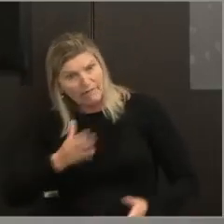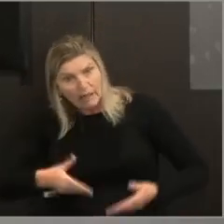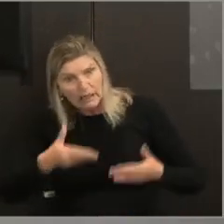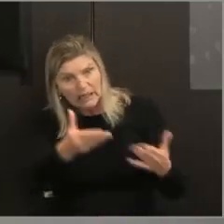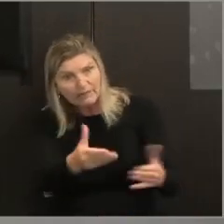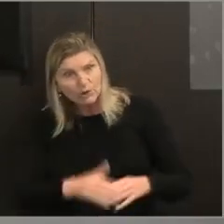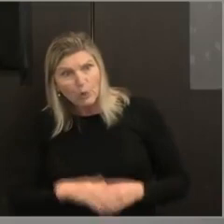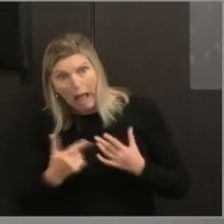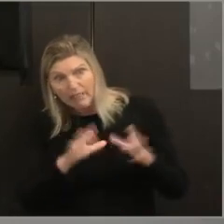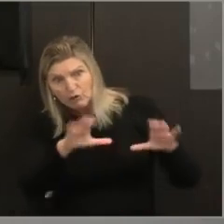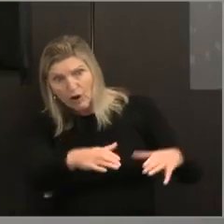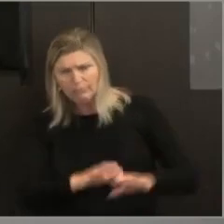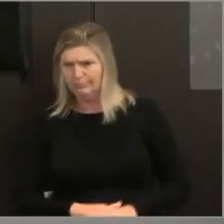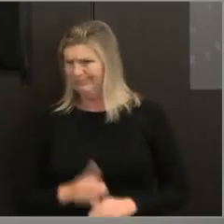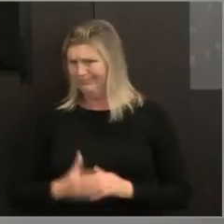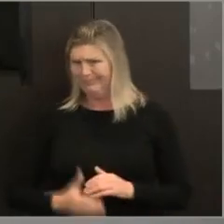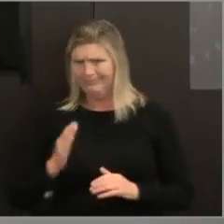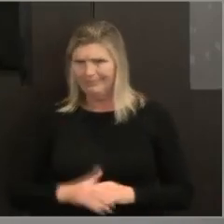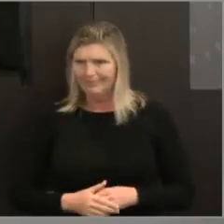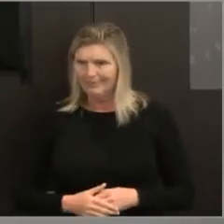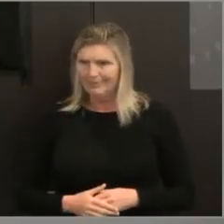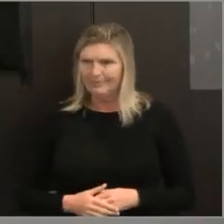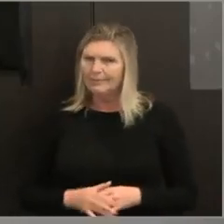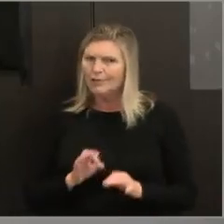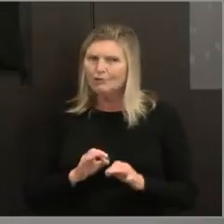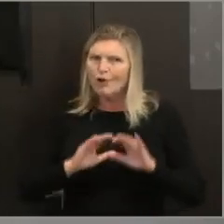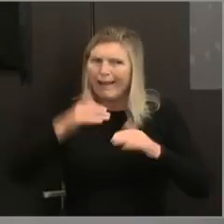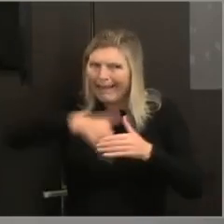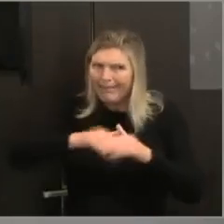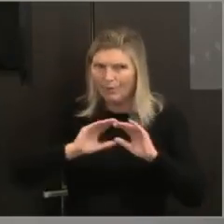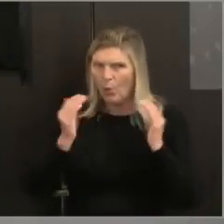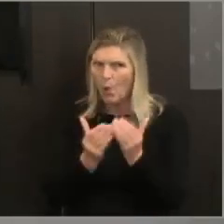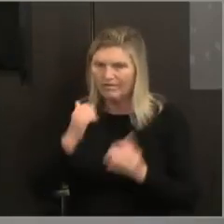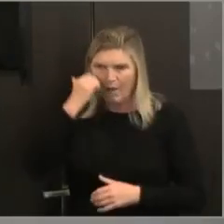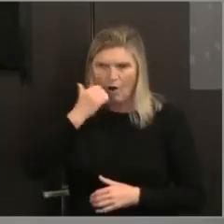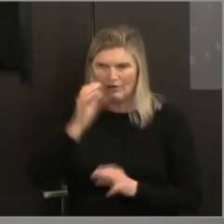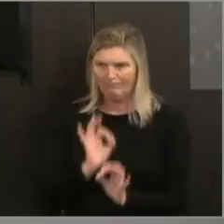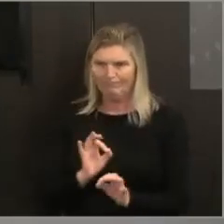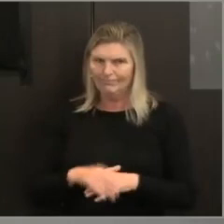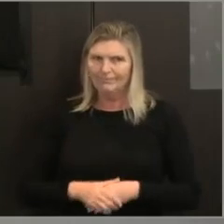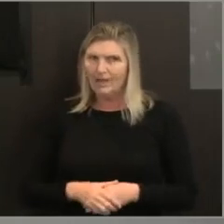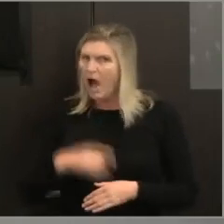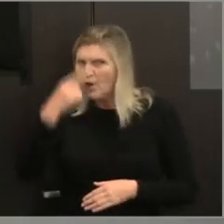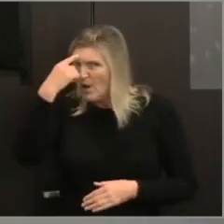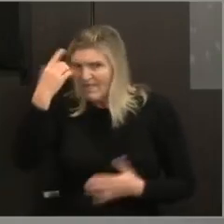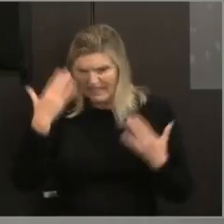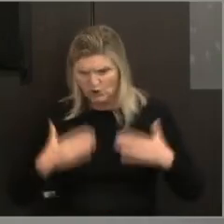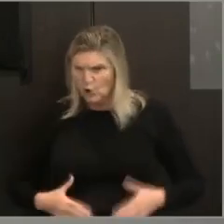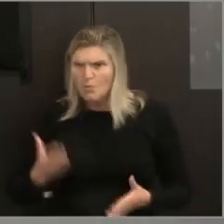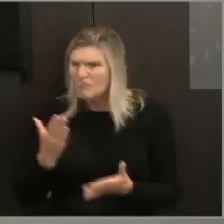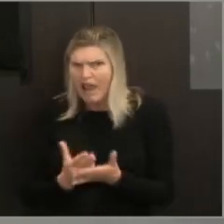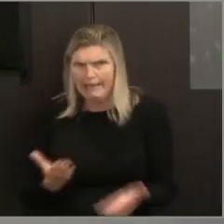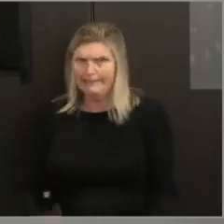Tika Haumanu. It's not a Māori reality. I actually don't think it's a human